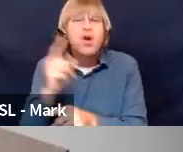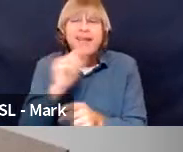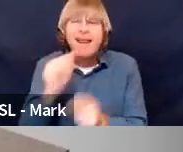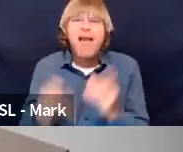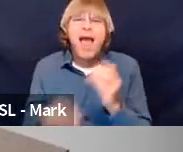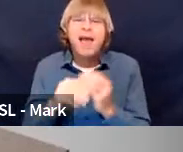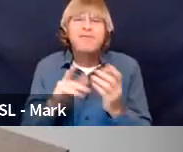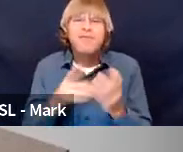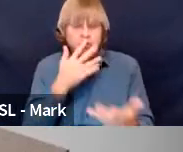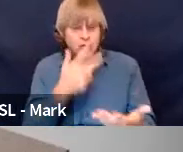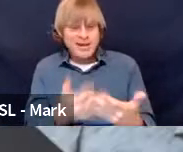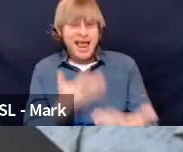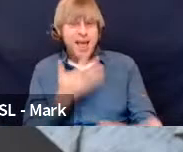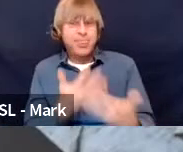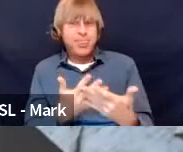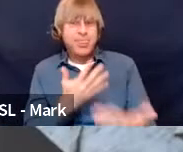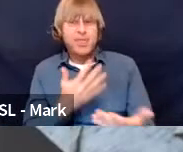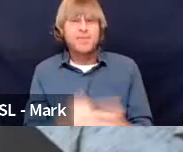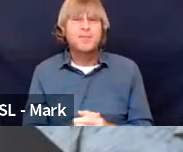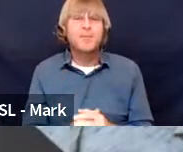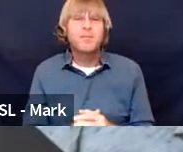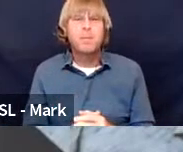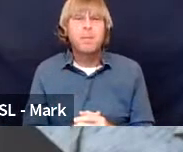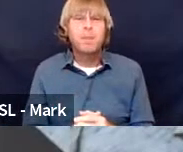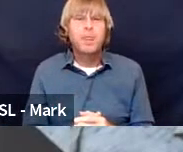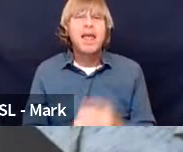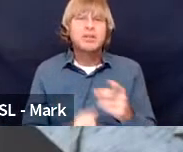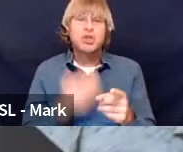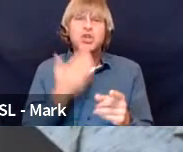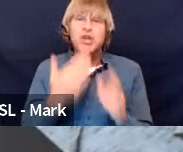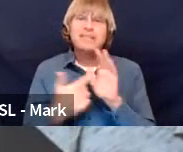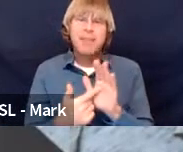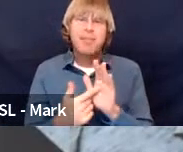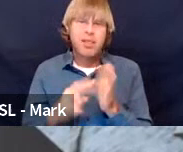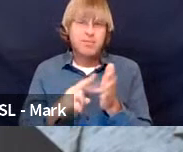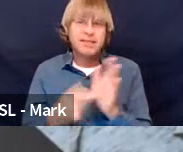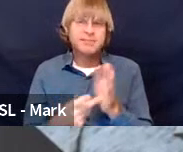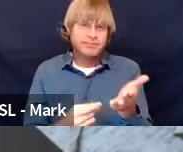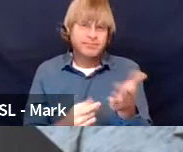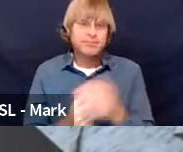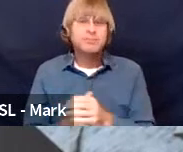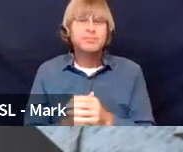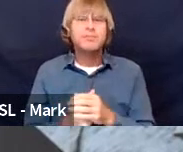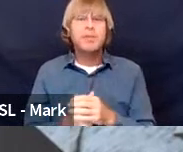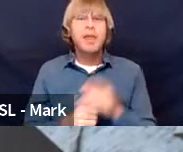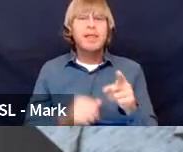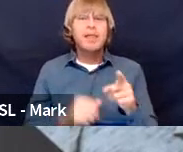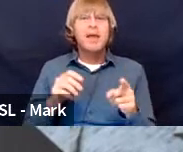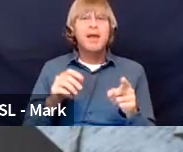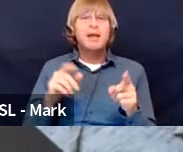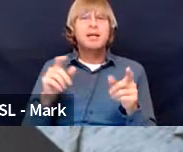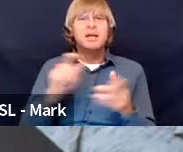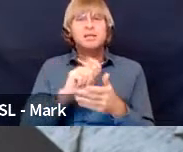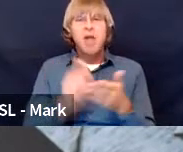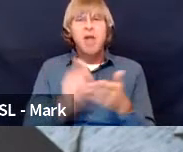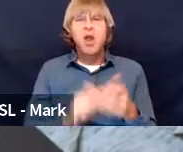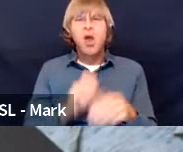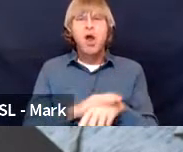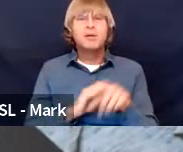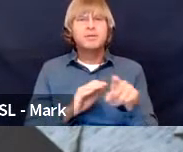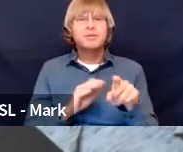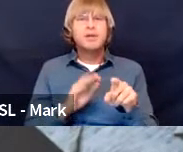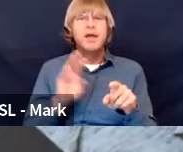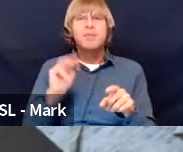some depth and dimension. This is a great example of what I'm talking about. So this is done on